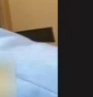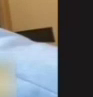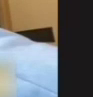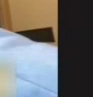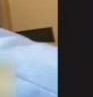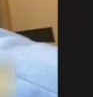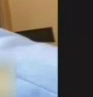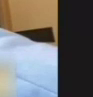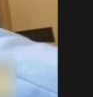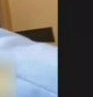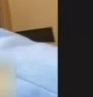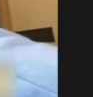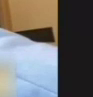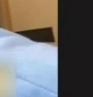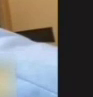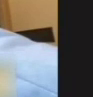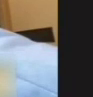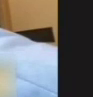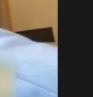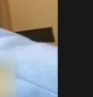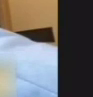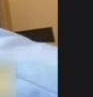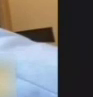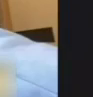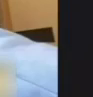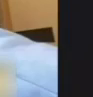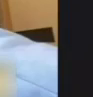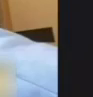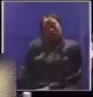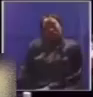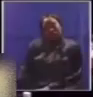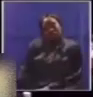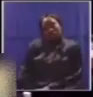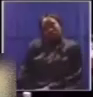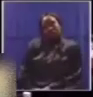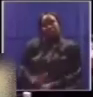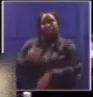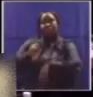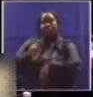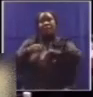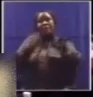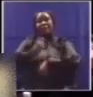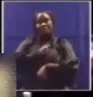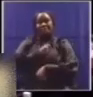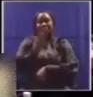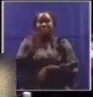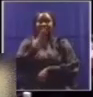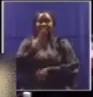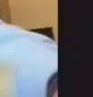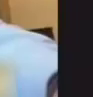However, it's not something that we cannot address, but we need to collect. Honorable Member, your time is now expired. Thank you. Thank you very much.